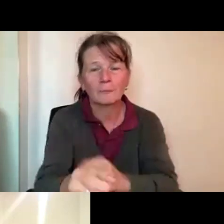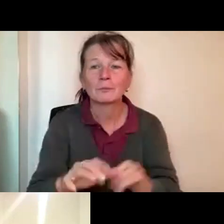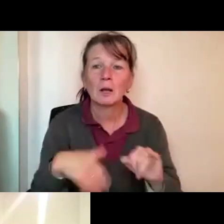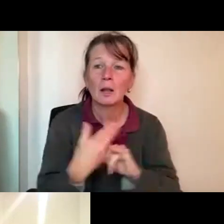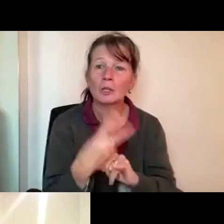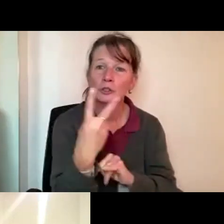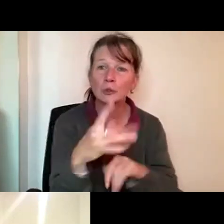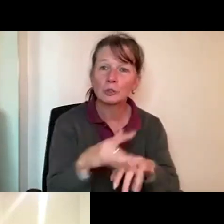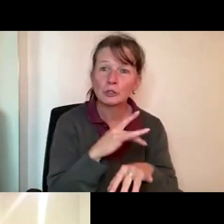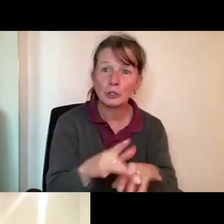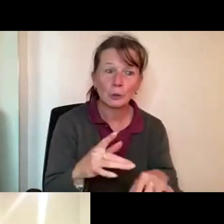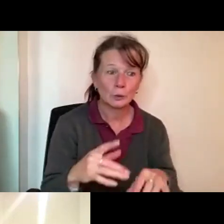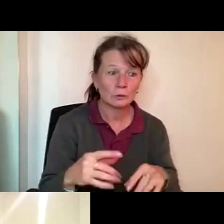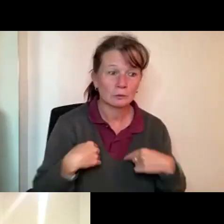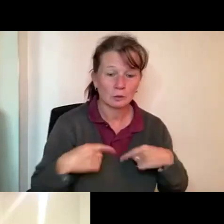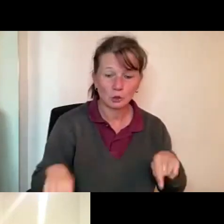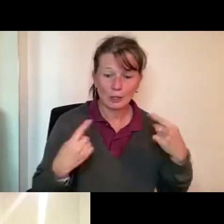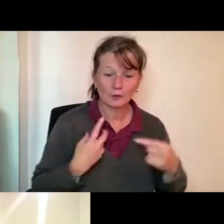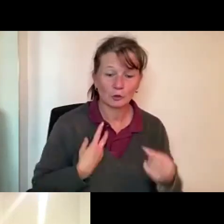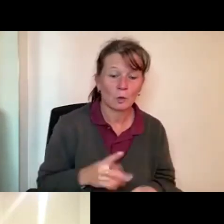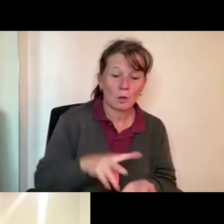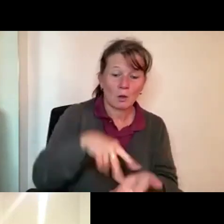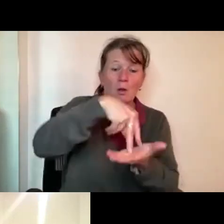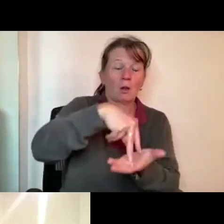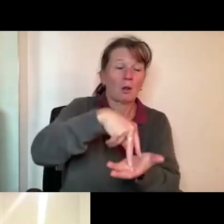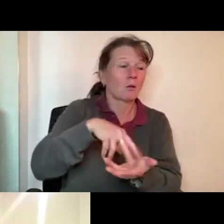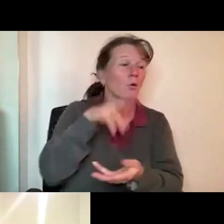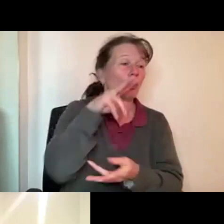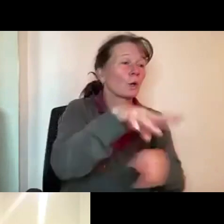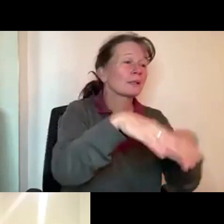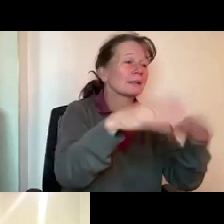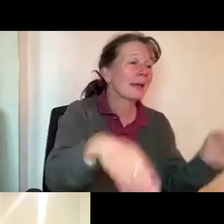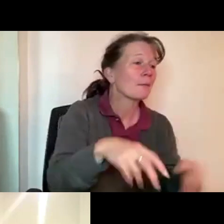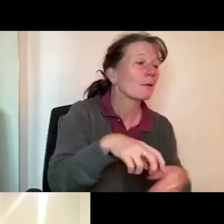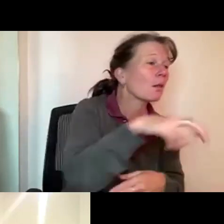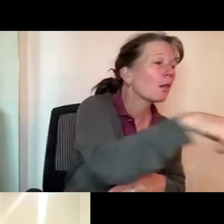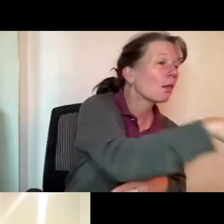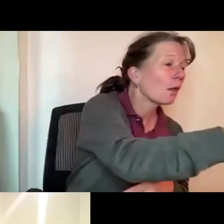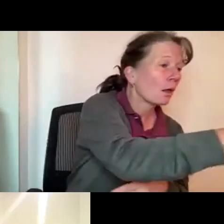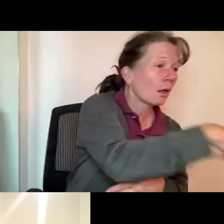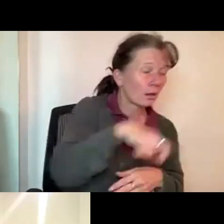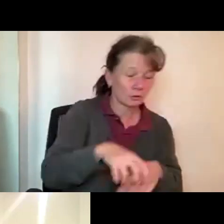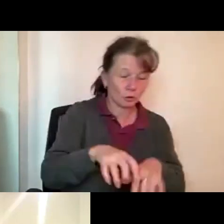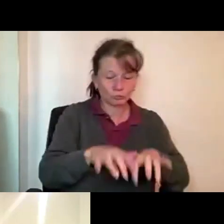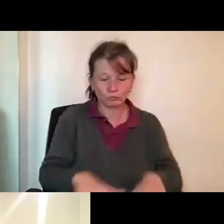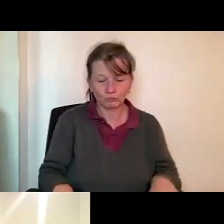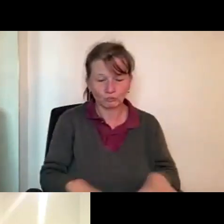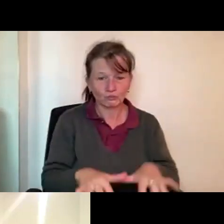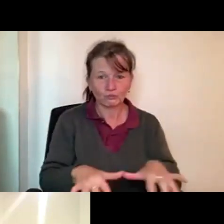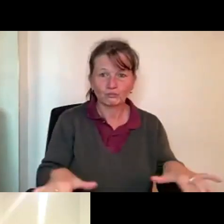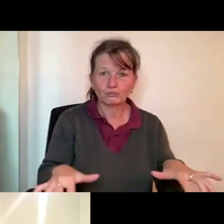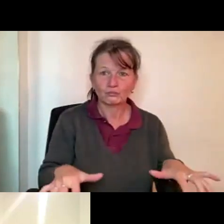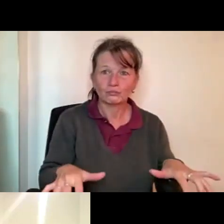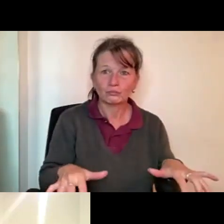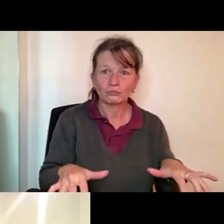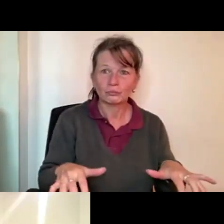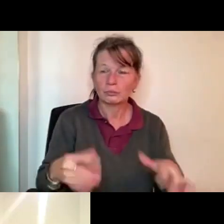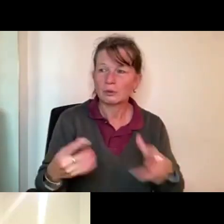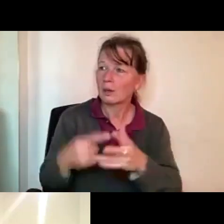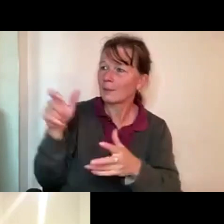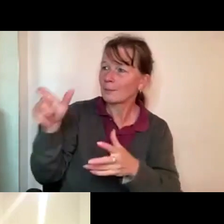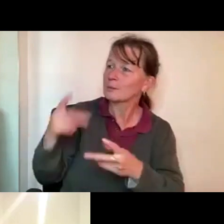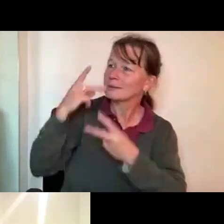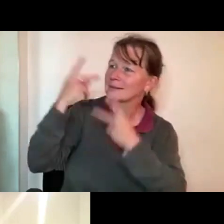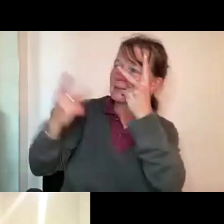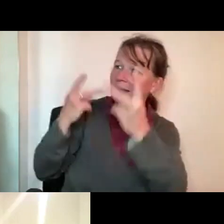actually stand up and look at the table and the mess, and then go back to the harpsichord straight into the chords, and Anna then is singing